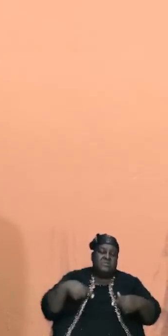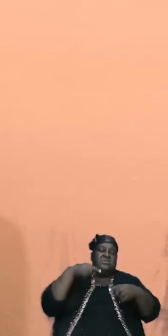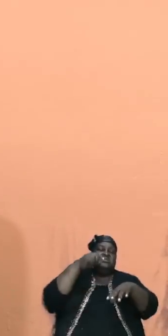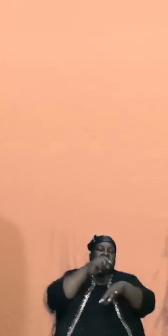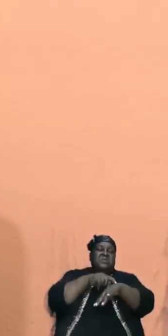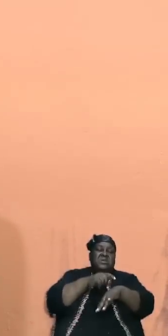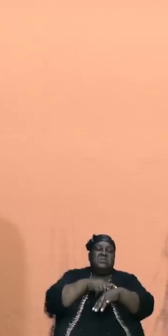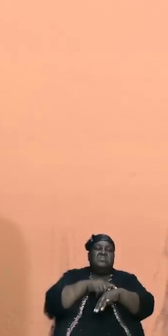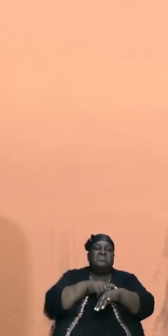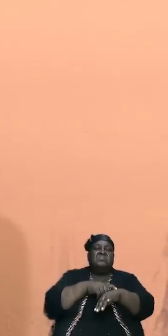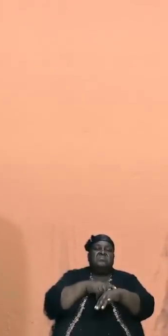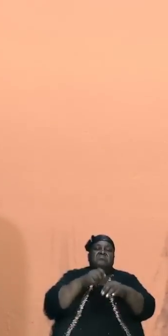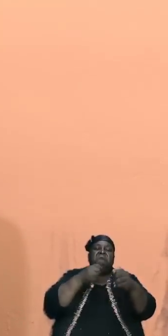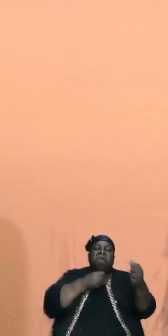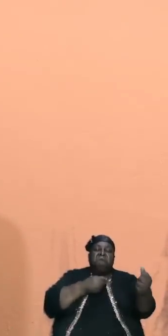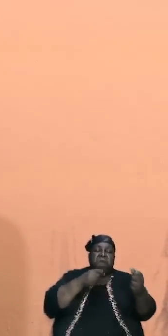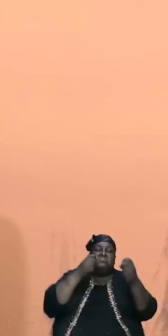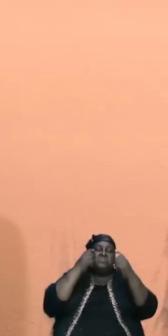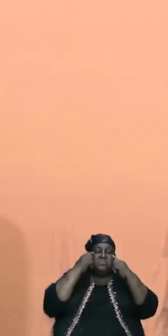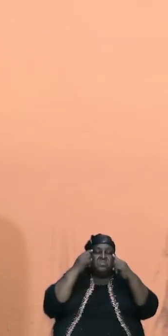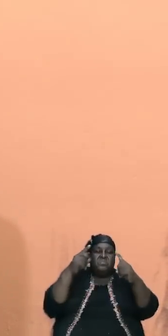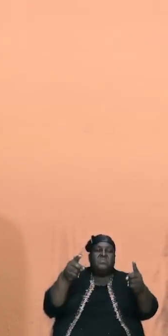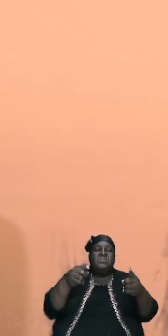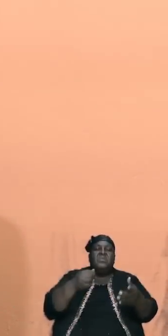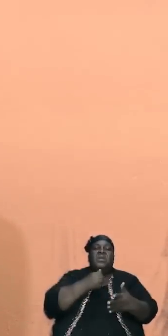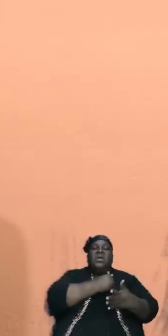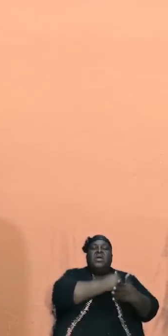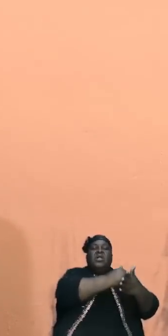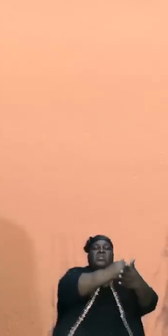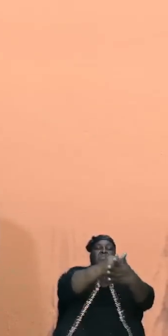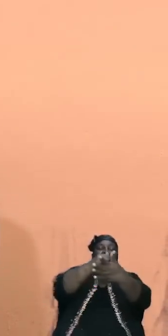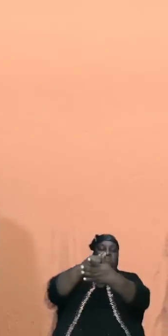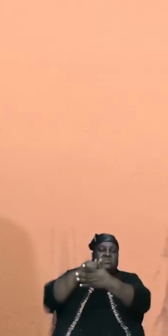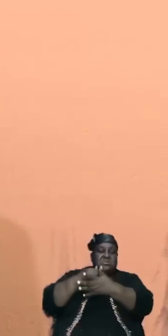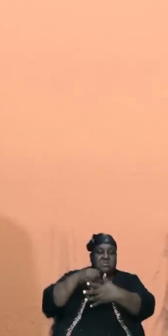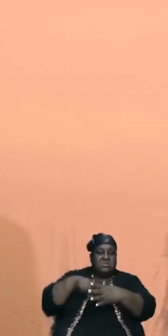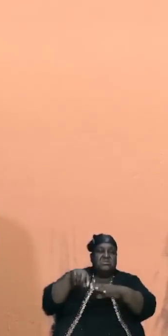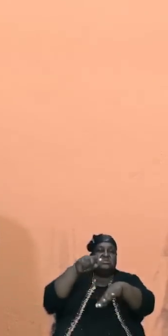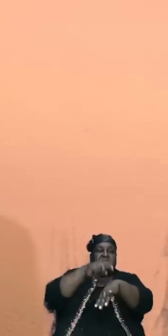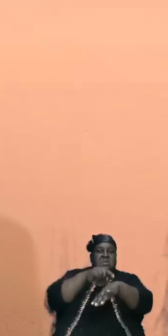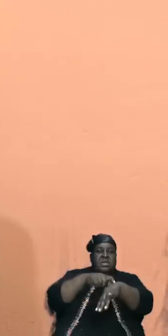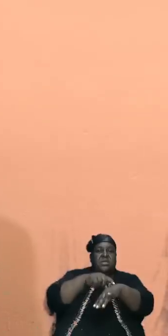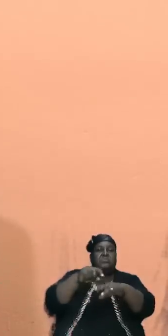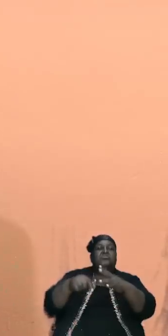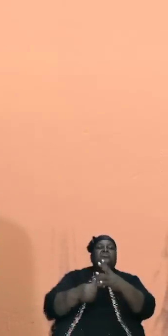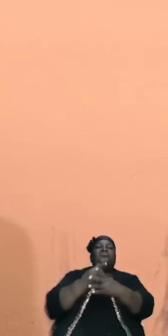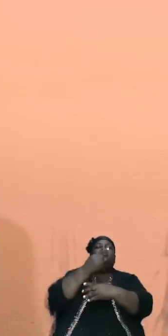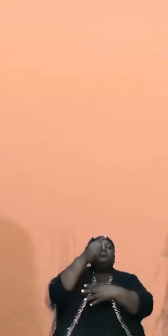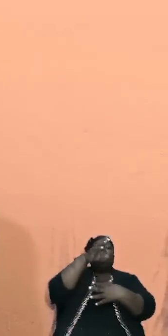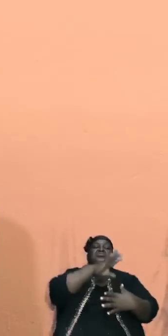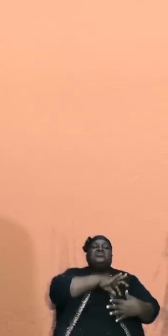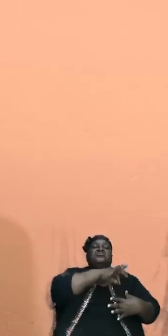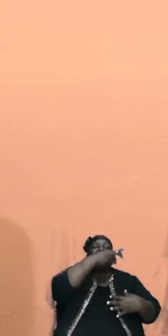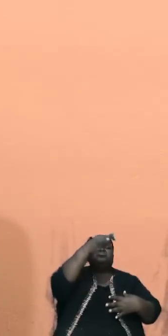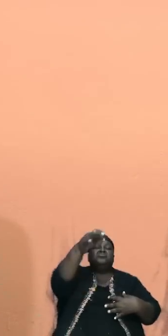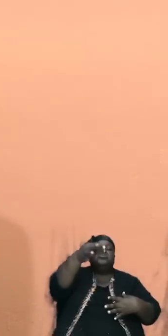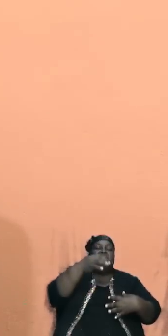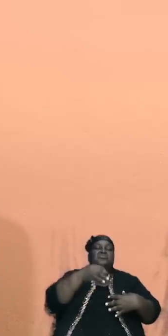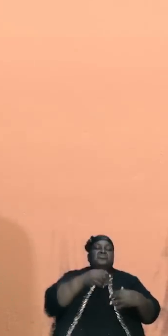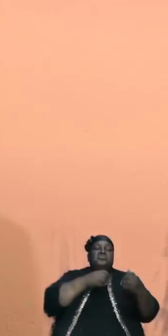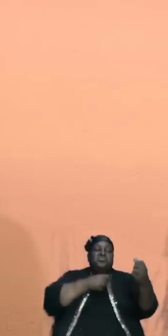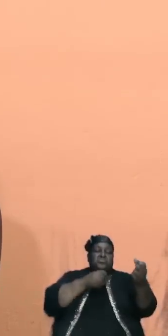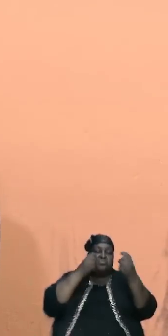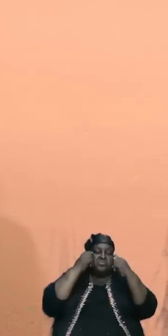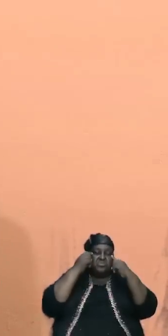look here, sound doctrine is what is going to help us in this season to grow spiritually. Sound doctrine is what's going to create